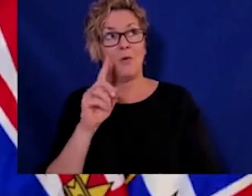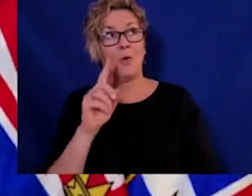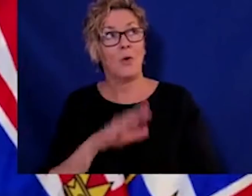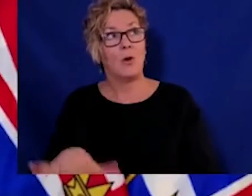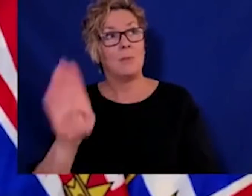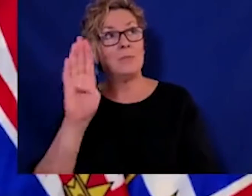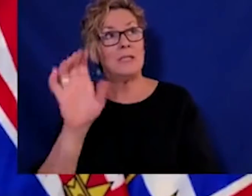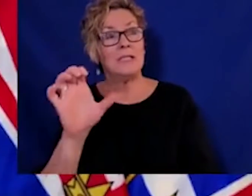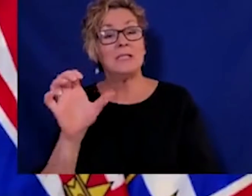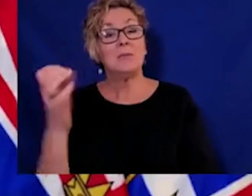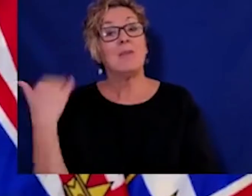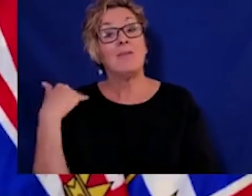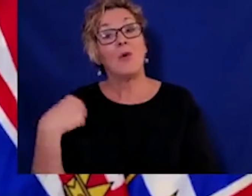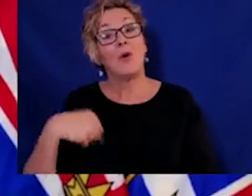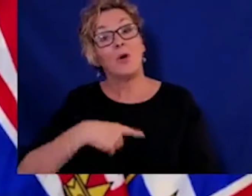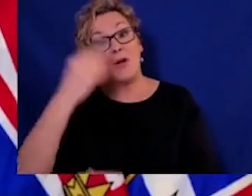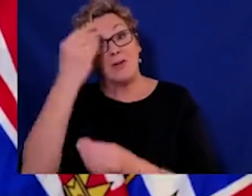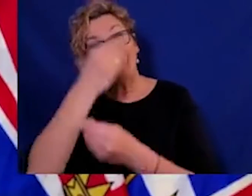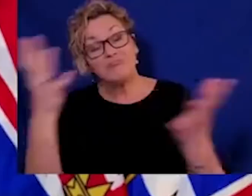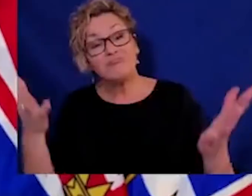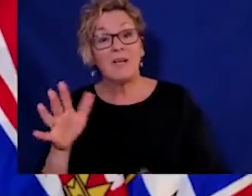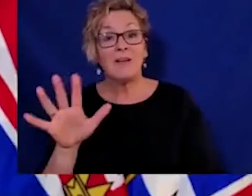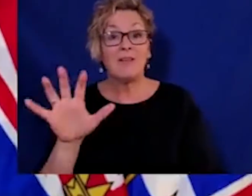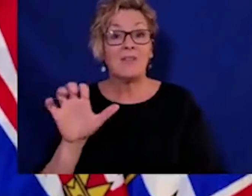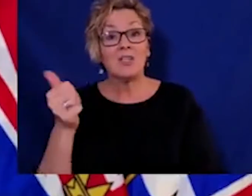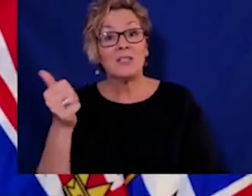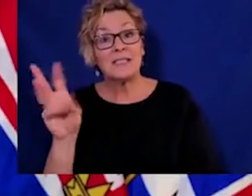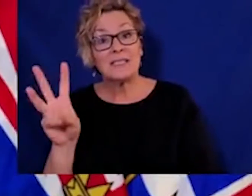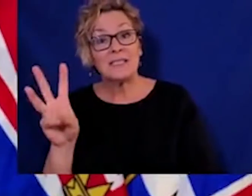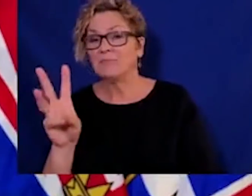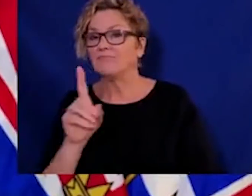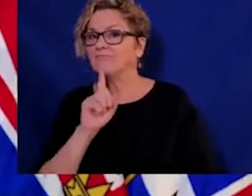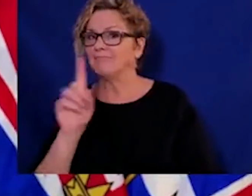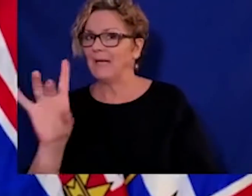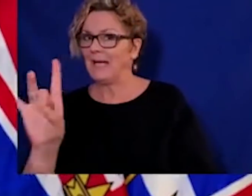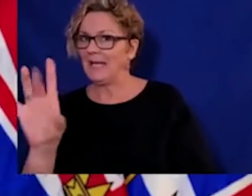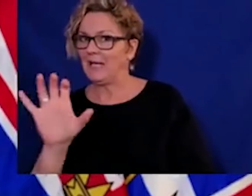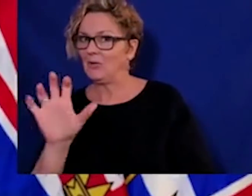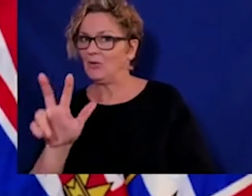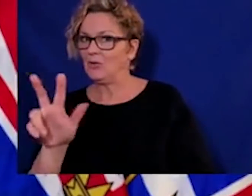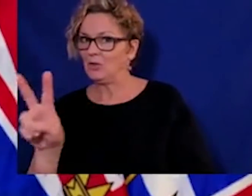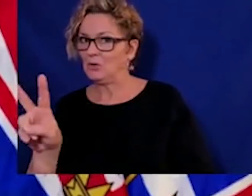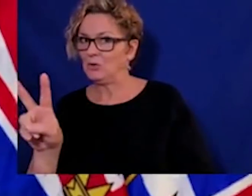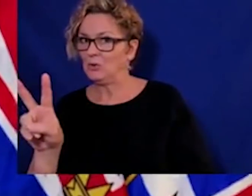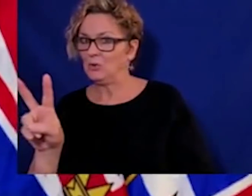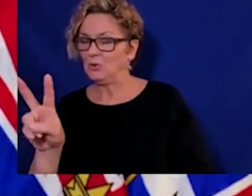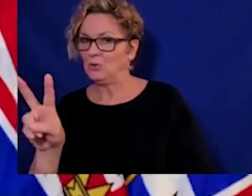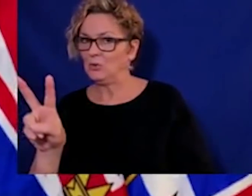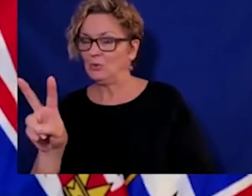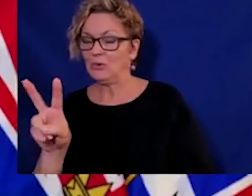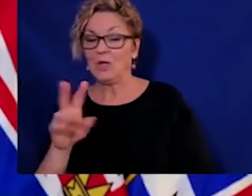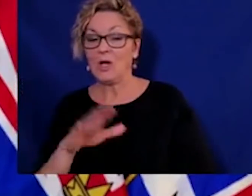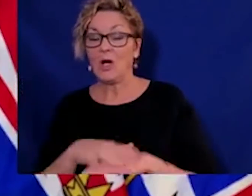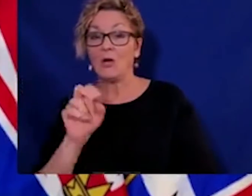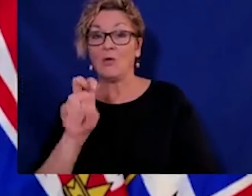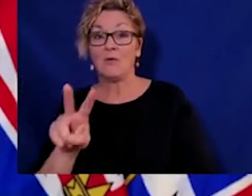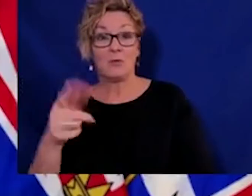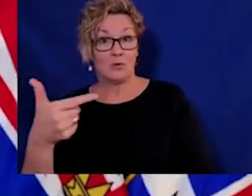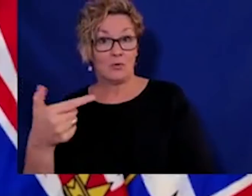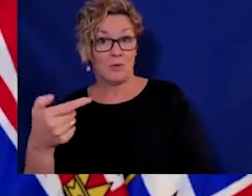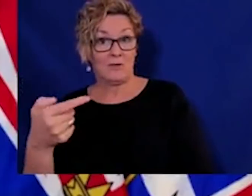province rose from what we reported as 516 to 832. And on